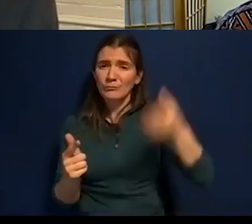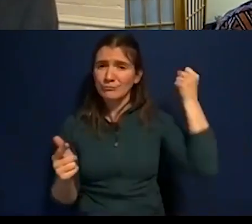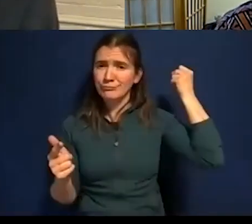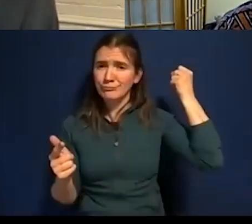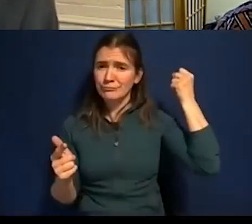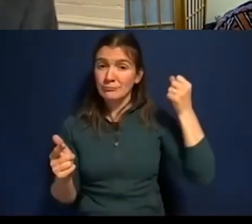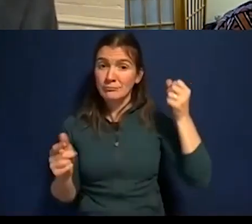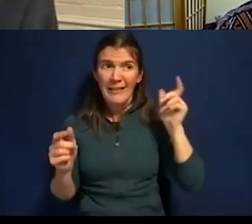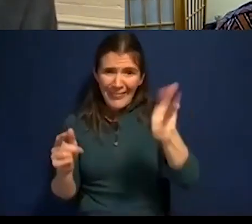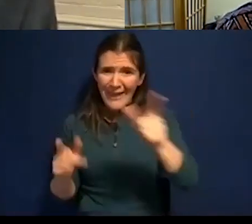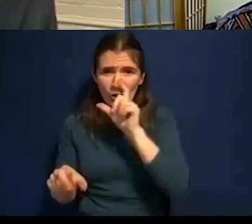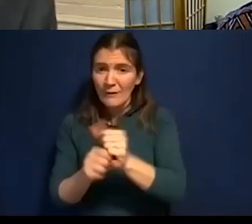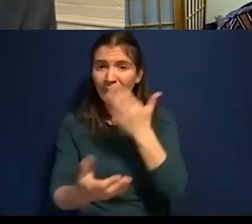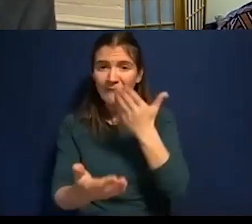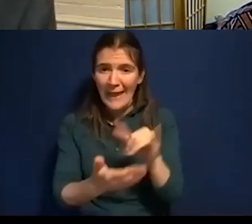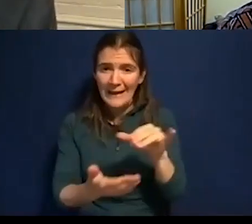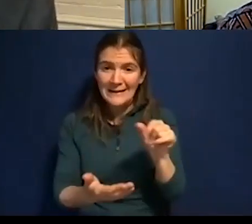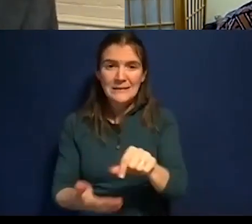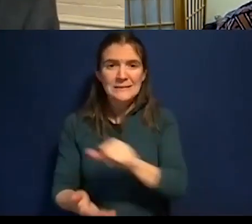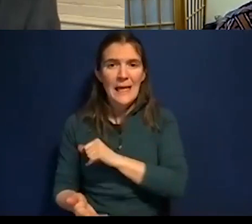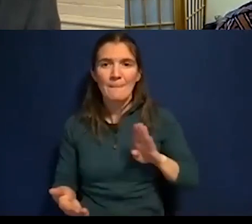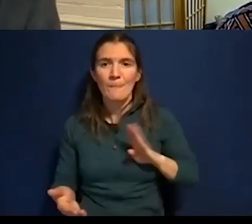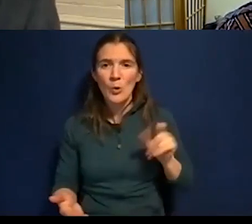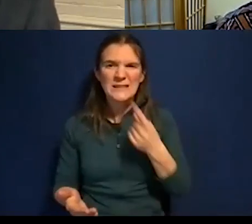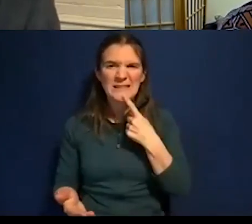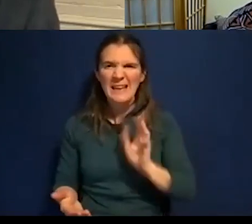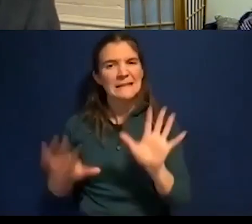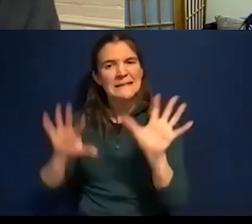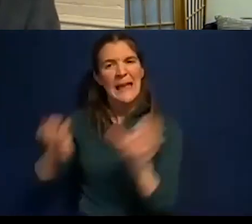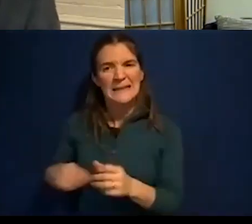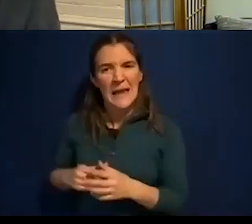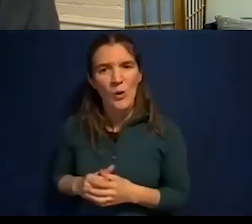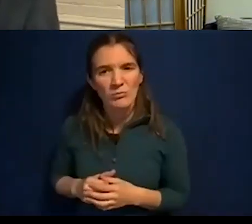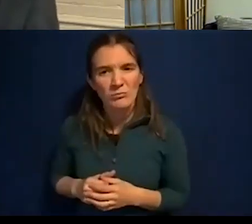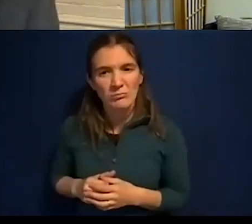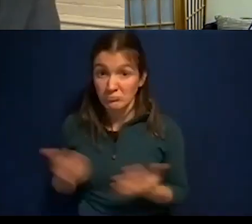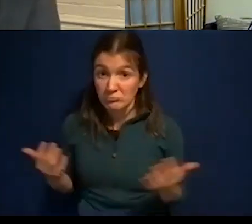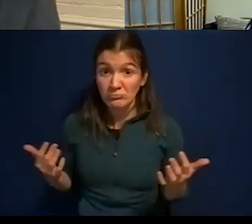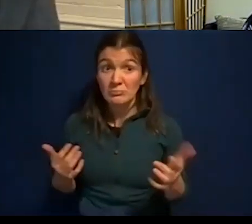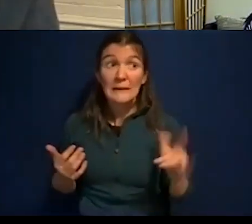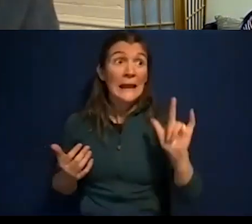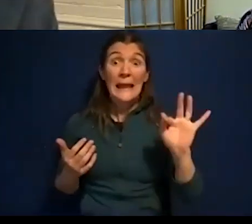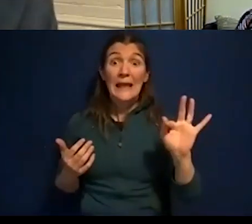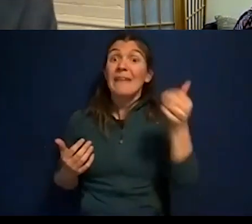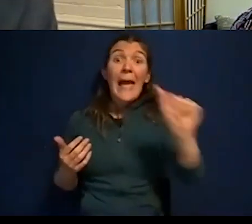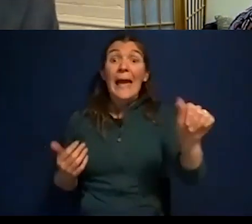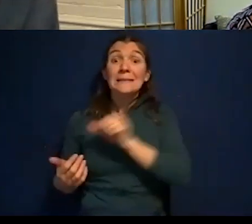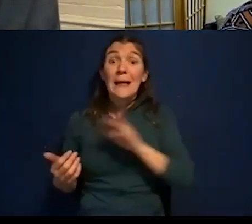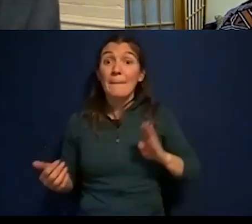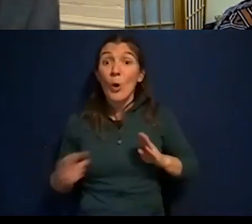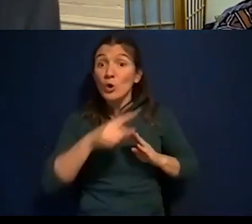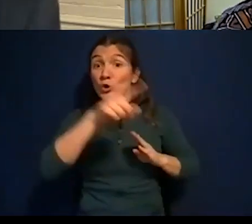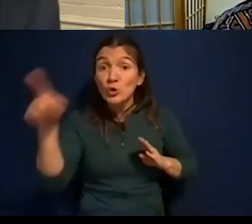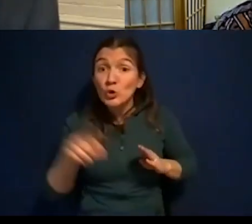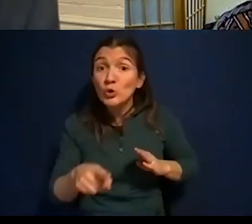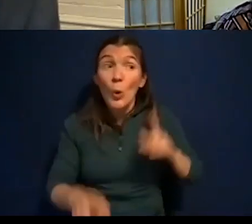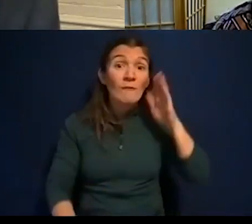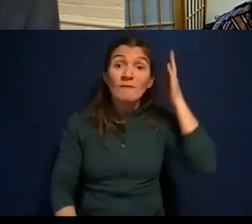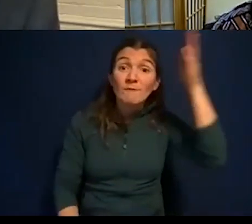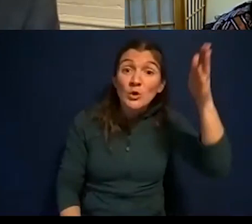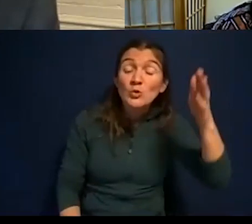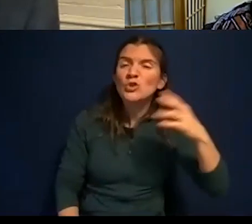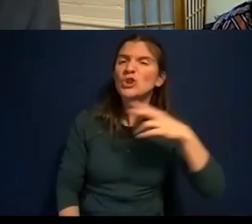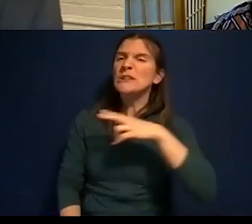that later. I mean, if the select board made a decision, if a select board, you or a future select board, made a